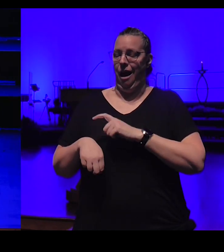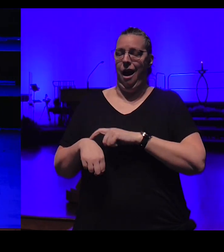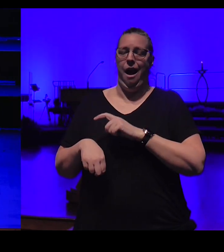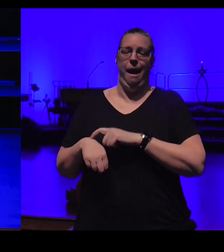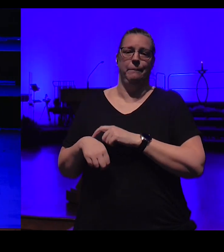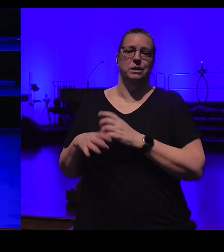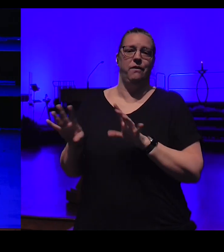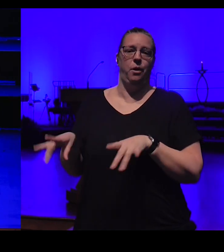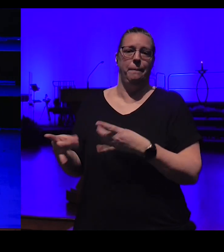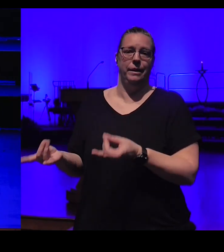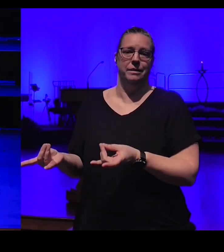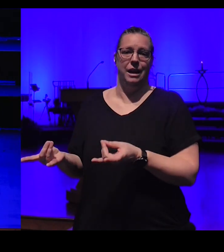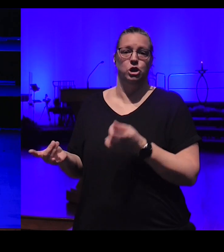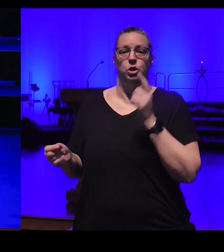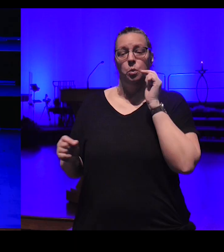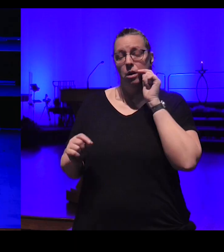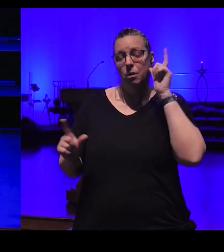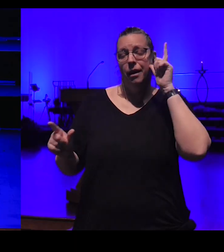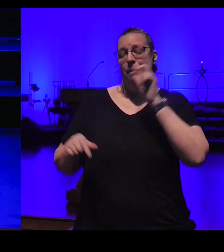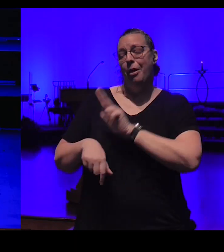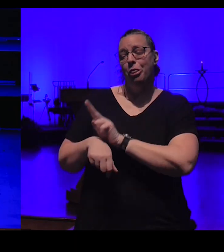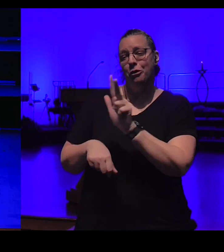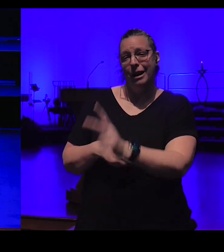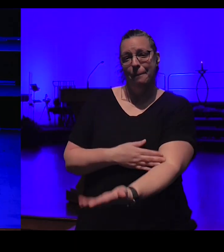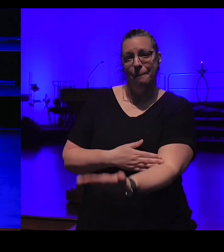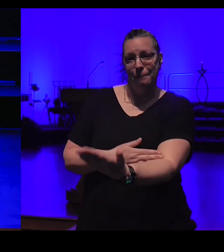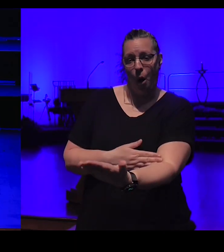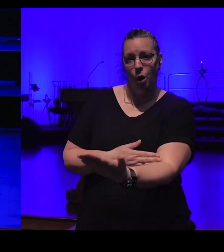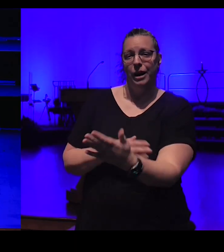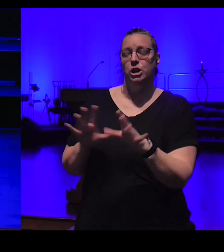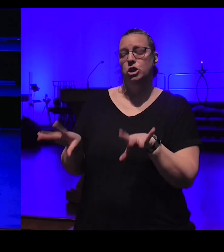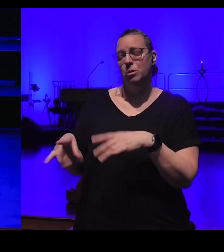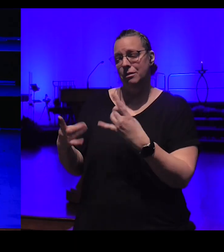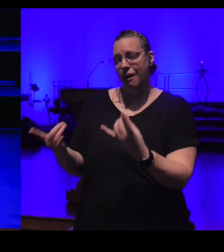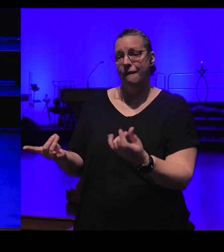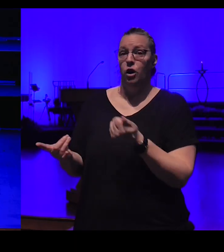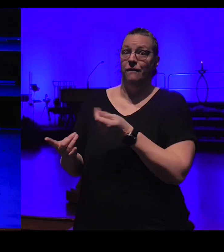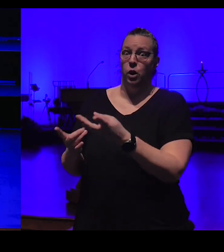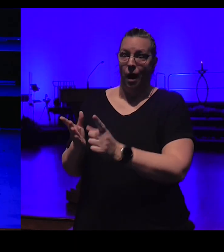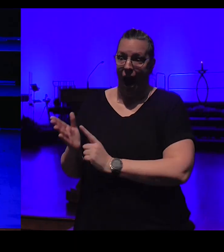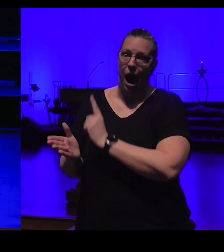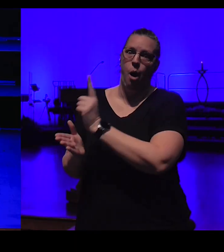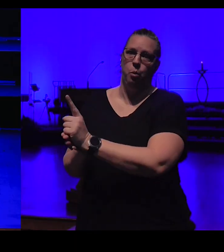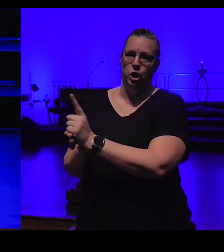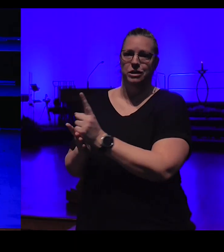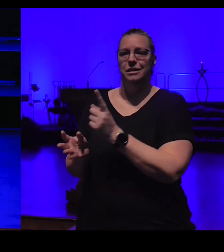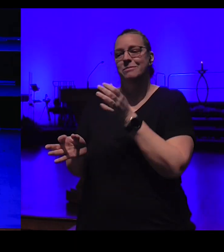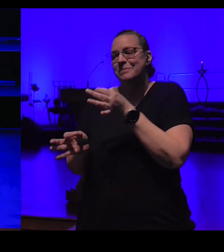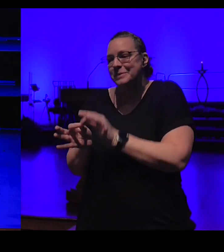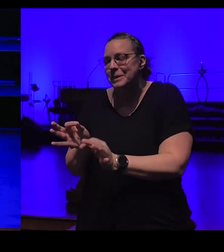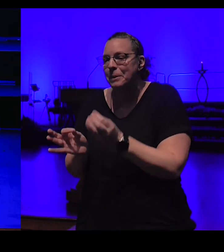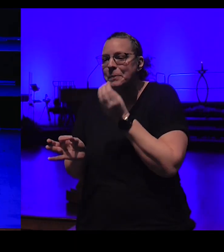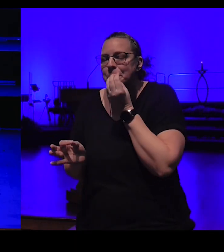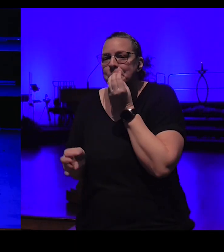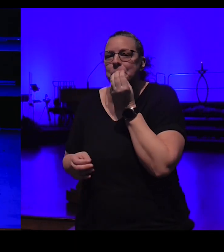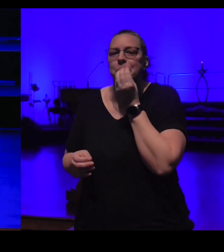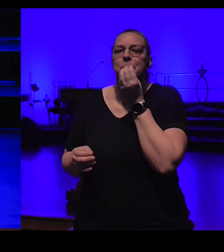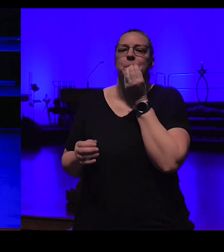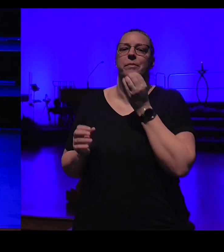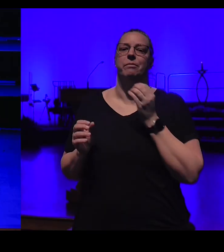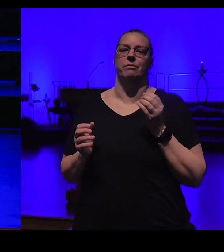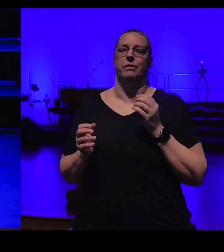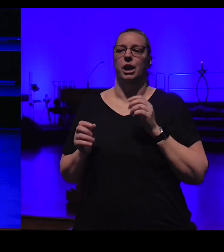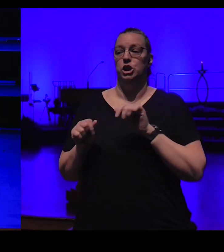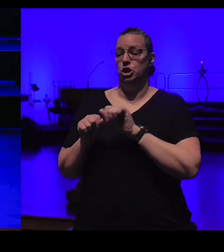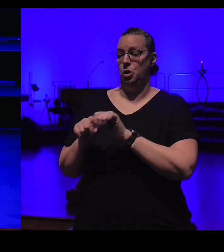She would get up at 3 o'clock in the morning and meditate for several hours, and then she would have her simple food. She would